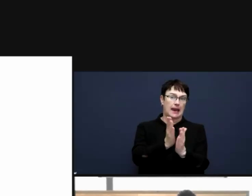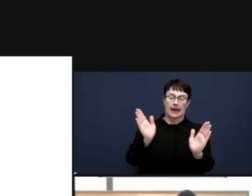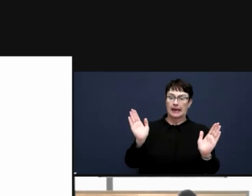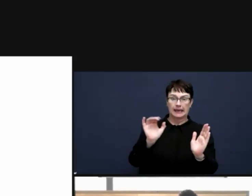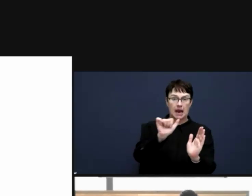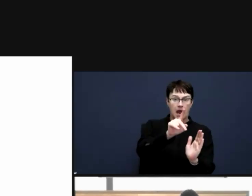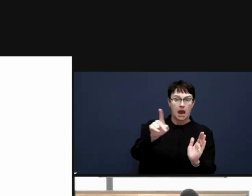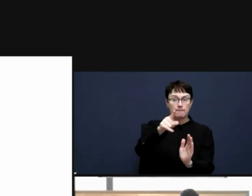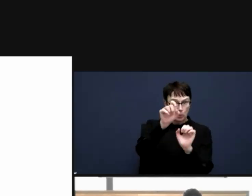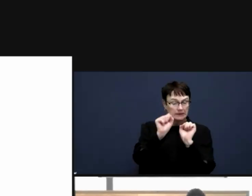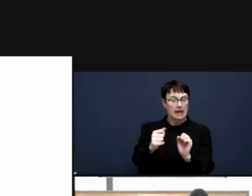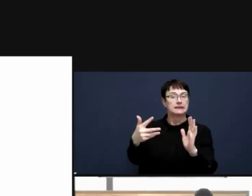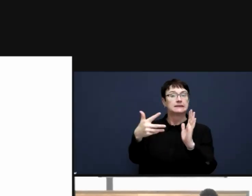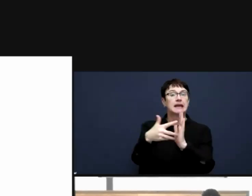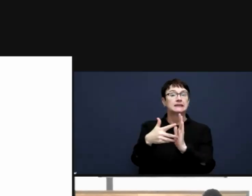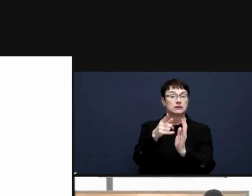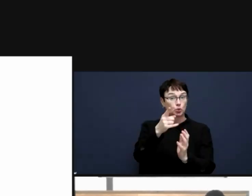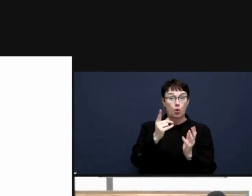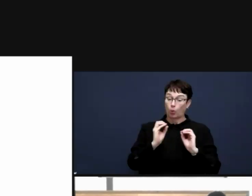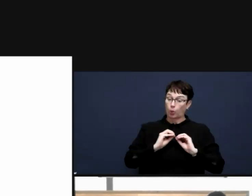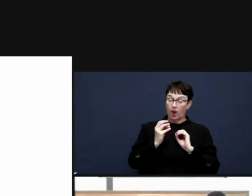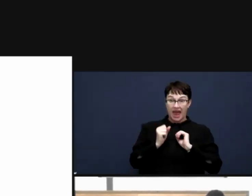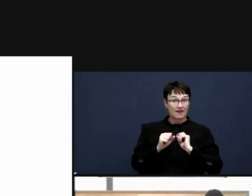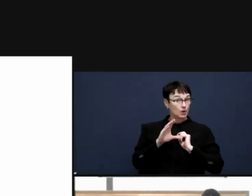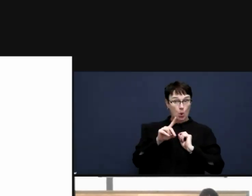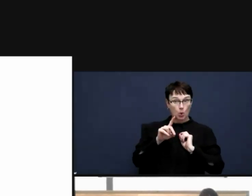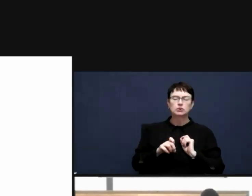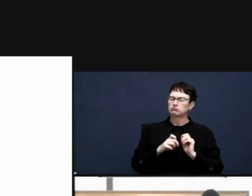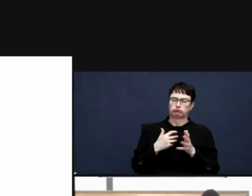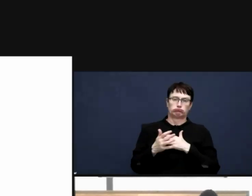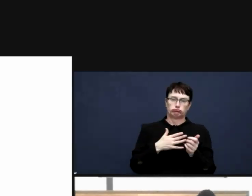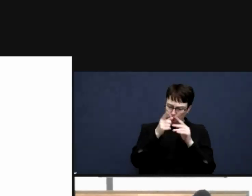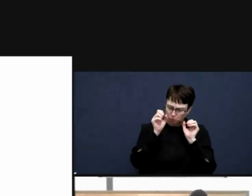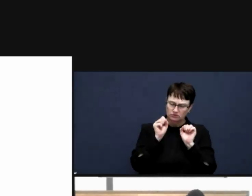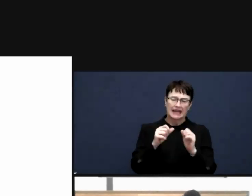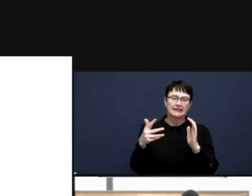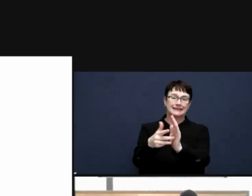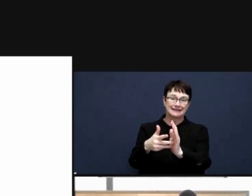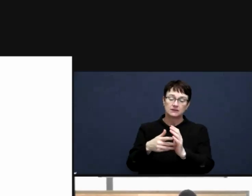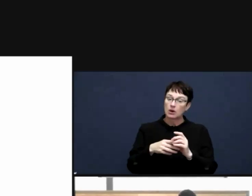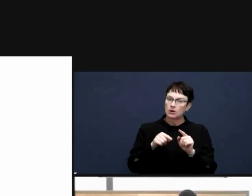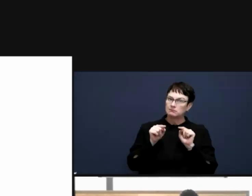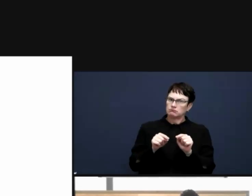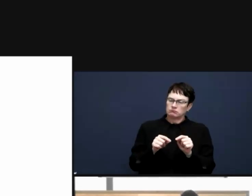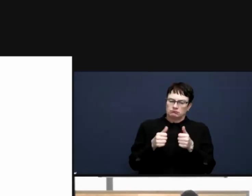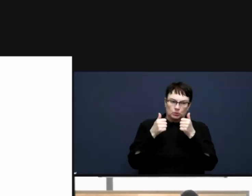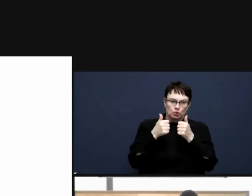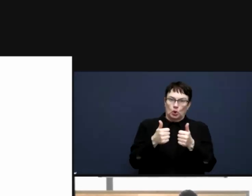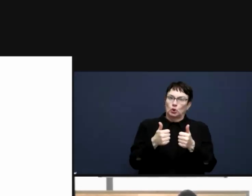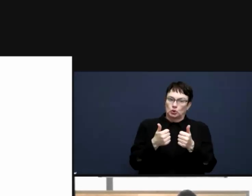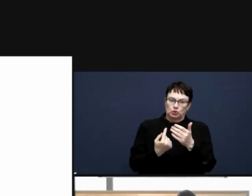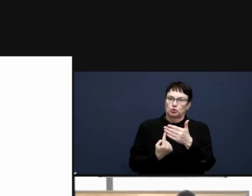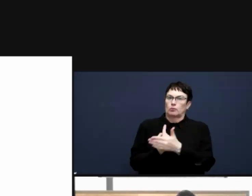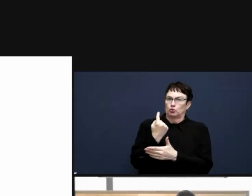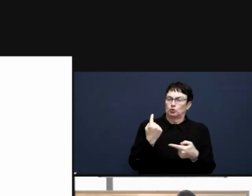need developers, and it's really great for monitoring purposes as well. So automated testing, although